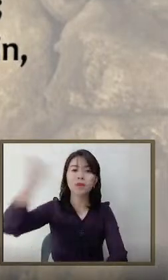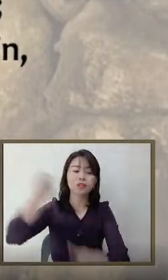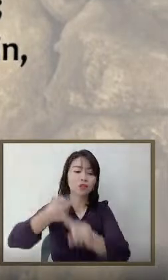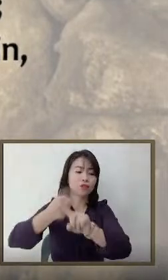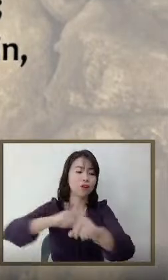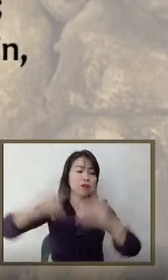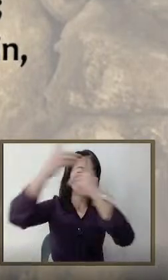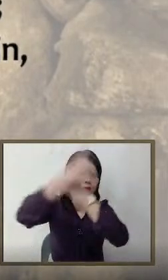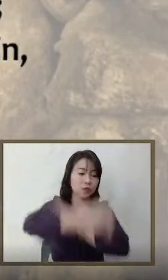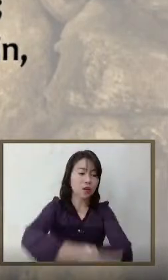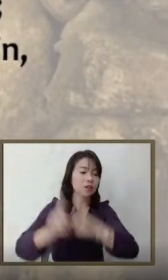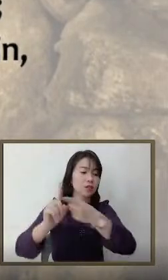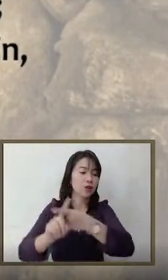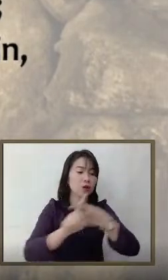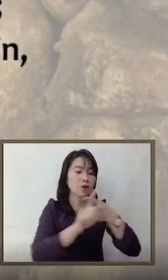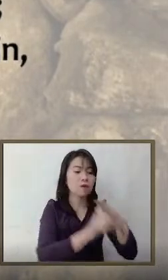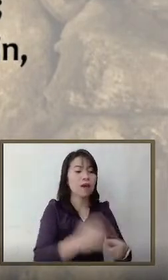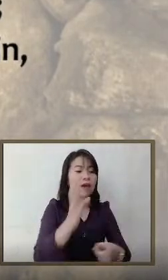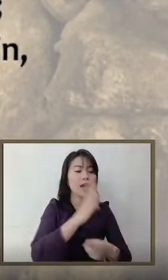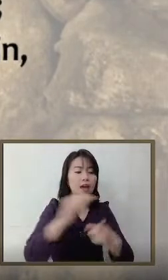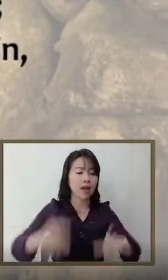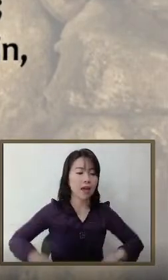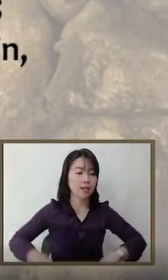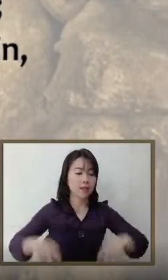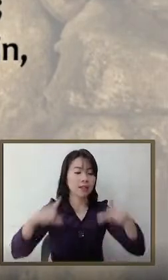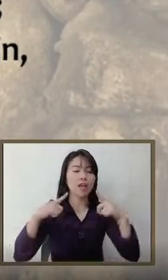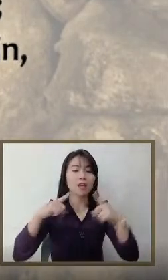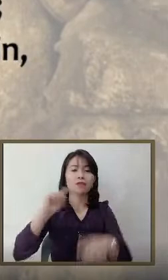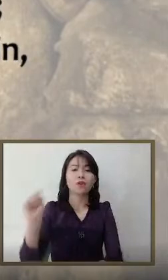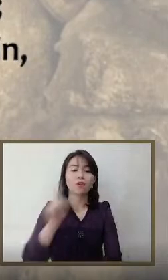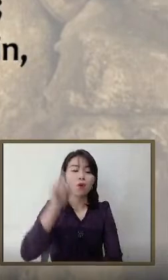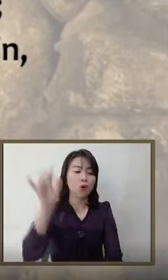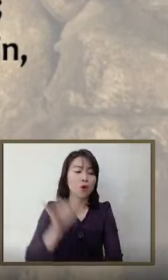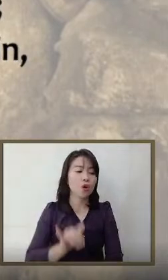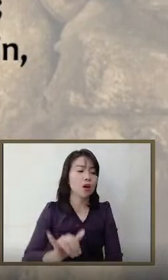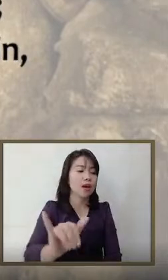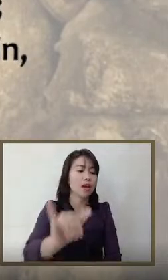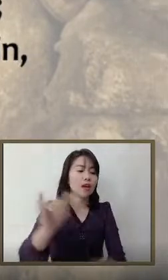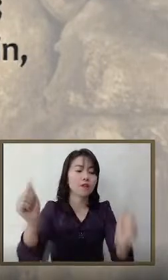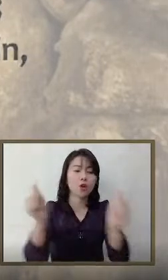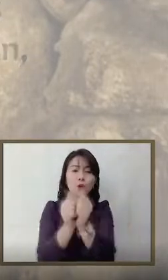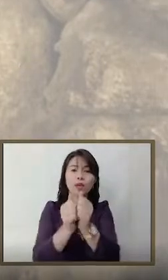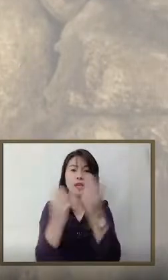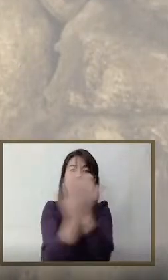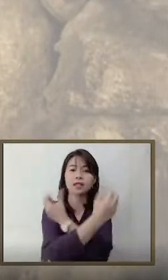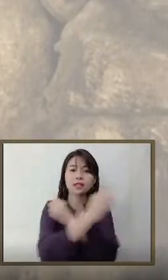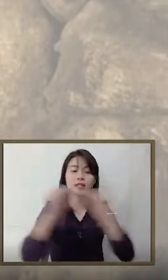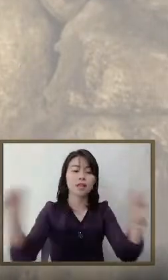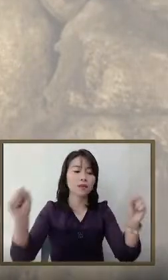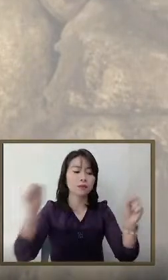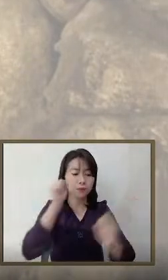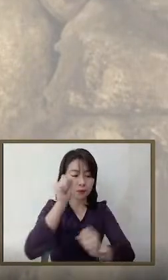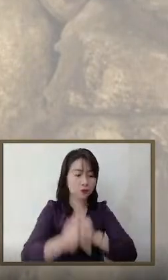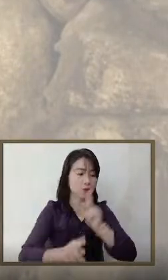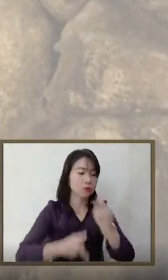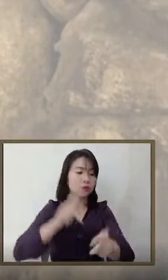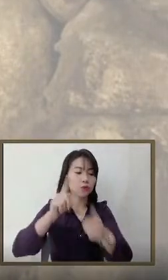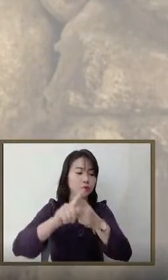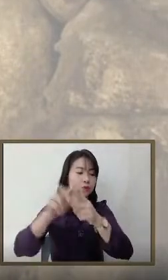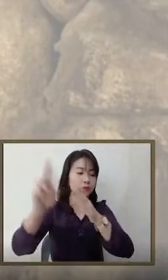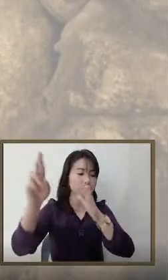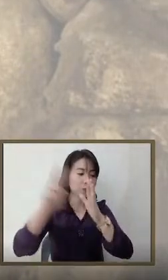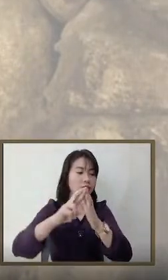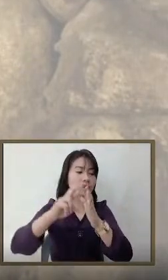some victor from the dark domain, and he lives forever with his saints to